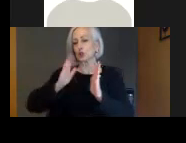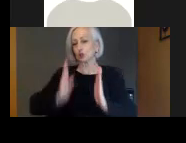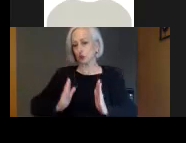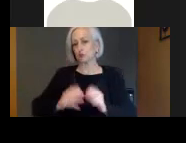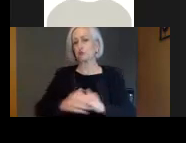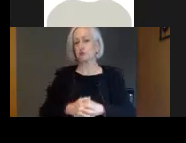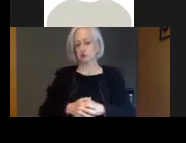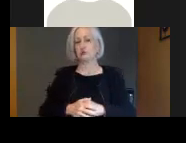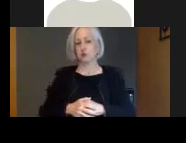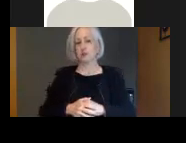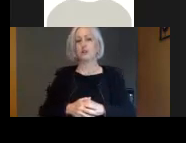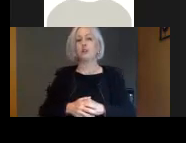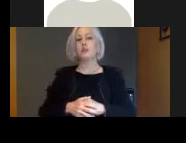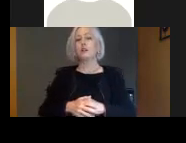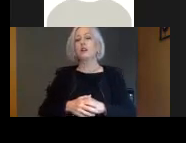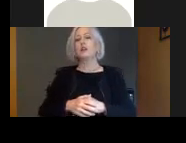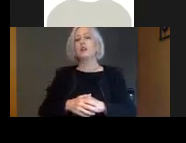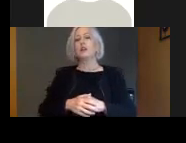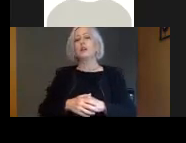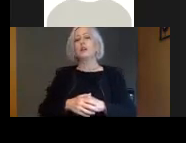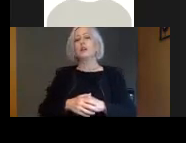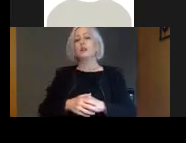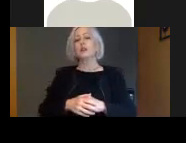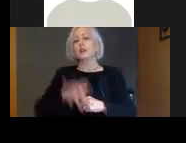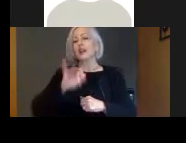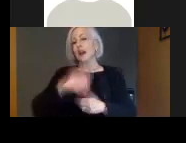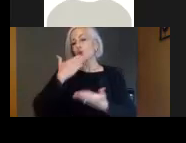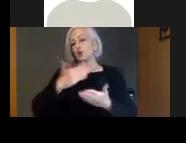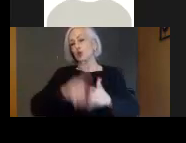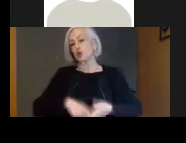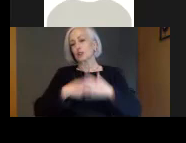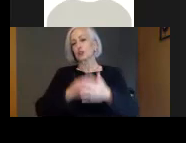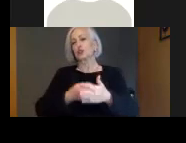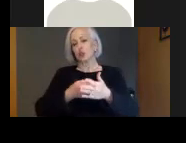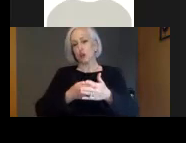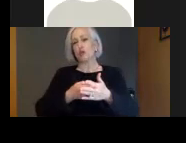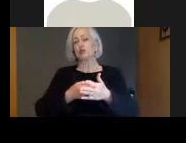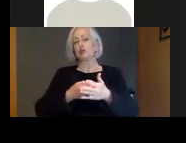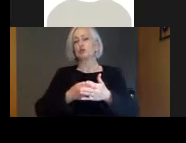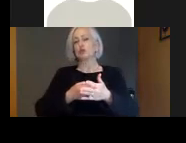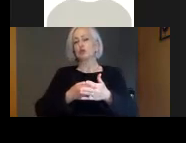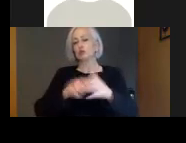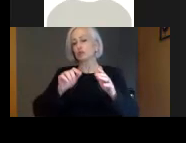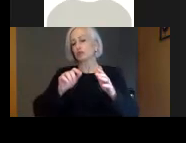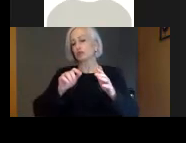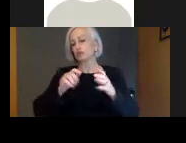of the thing in which we would then, we're hoping to get a cooperative agreement. Next